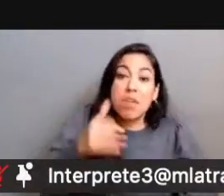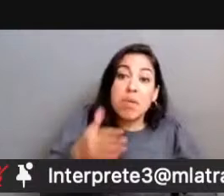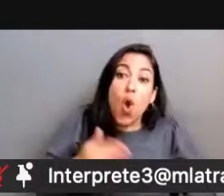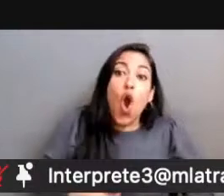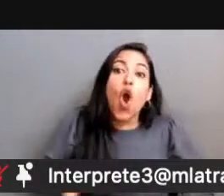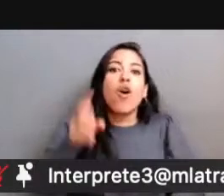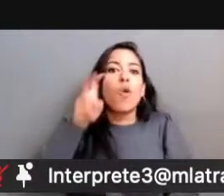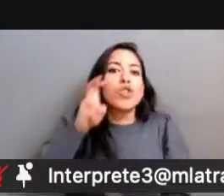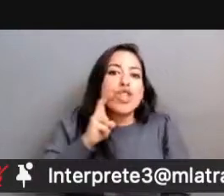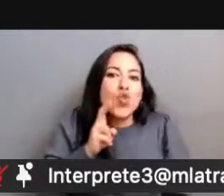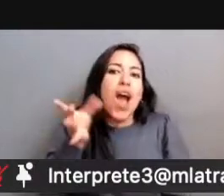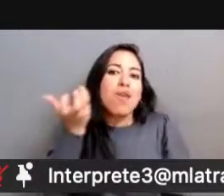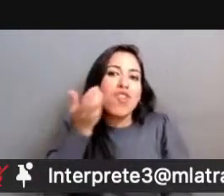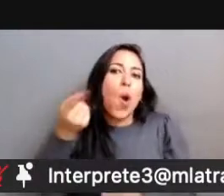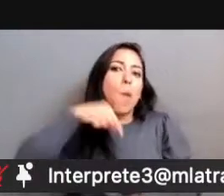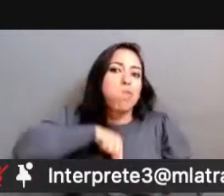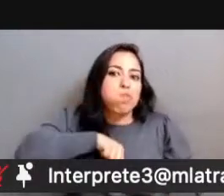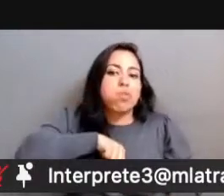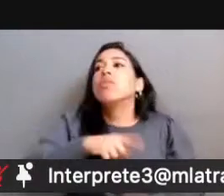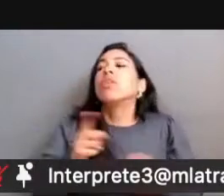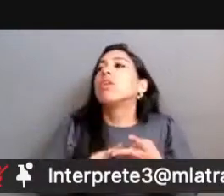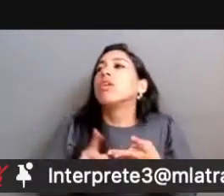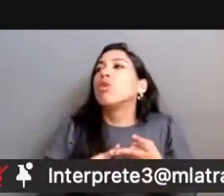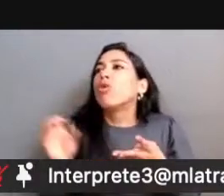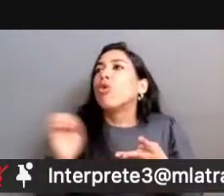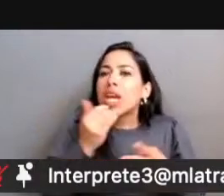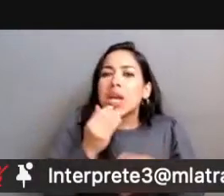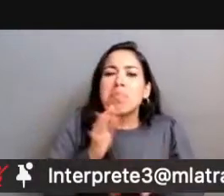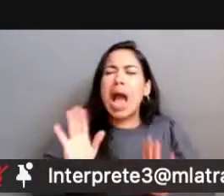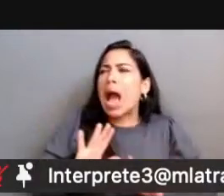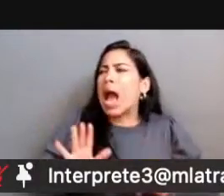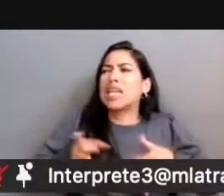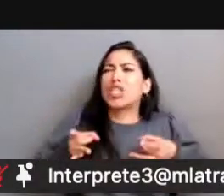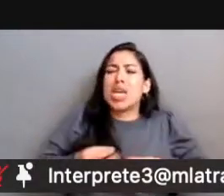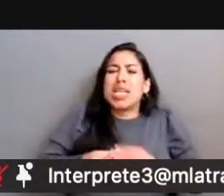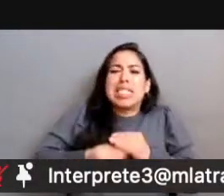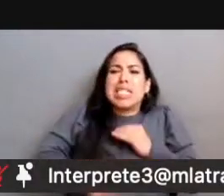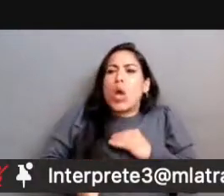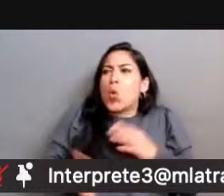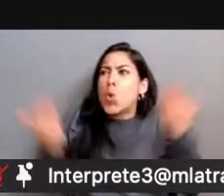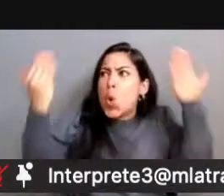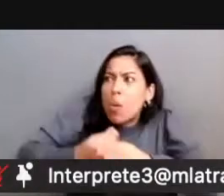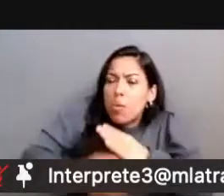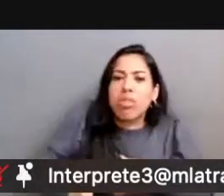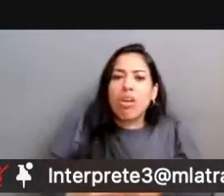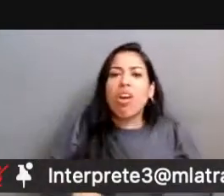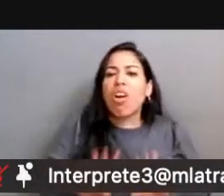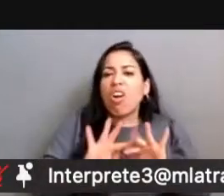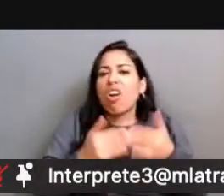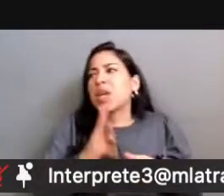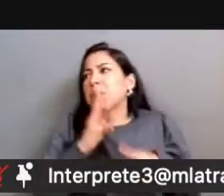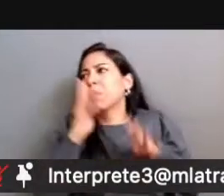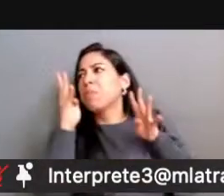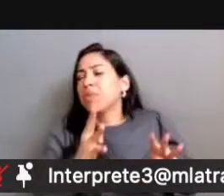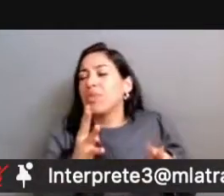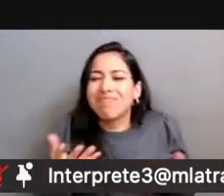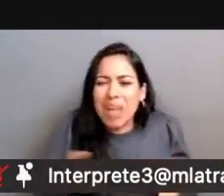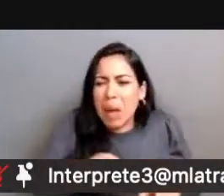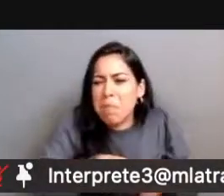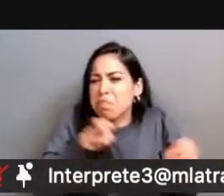pregnancy, STDs, and the exposed to unsafe abortion, to school